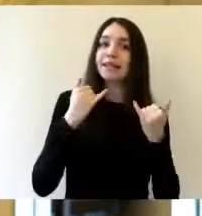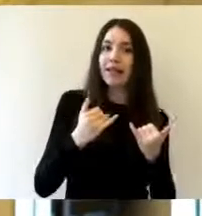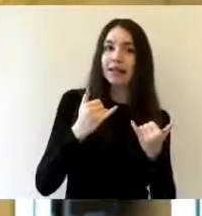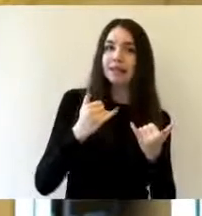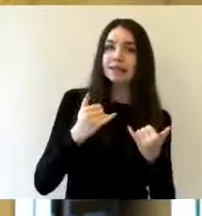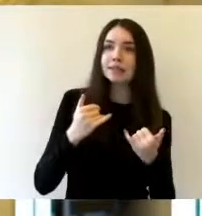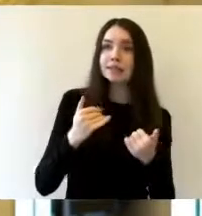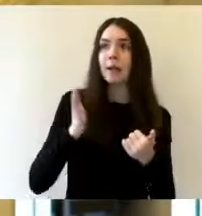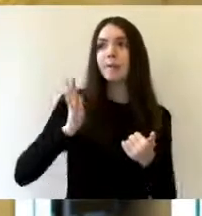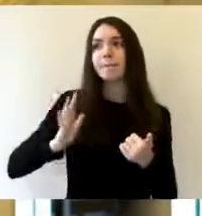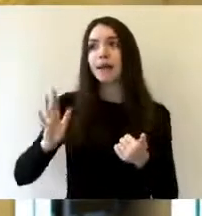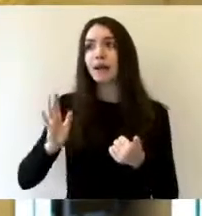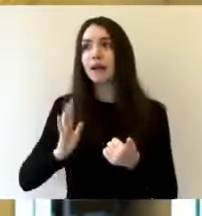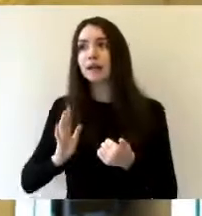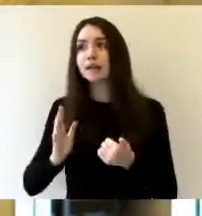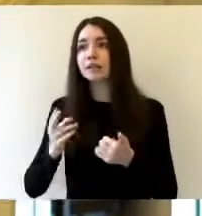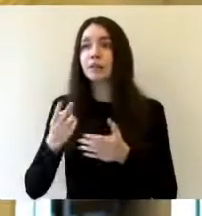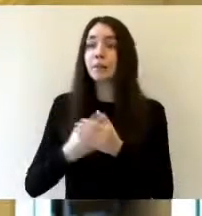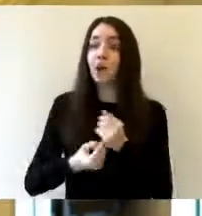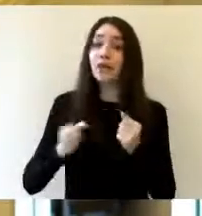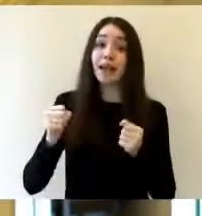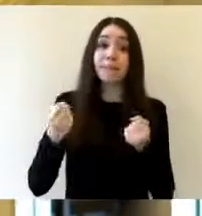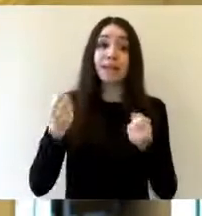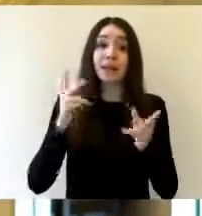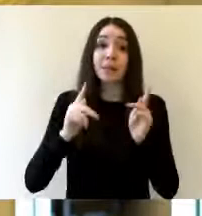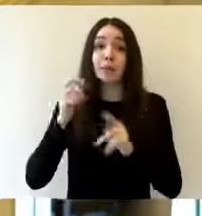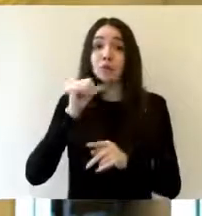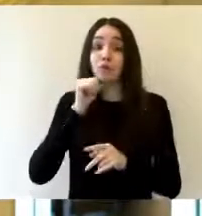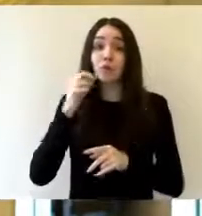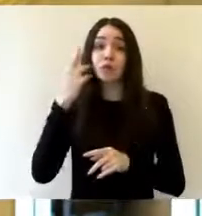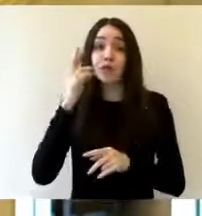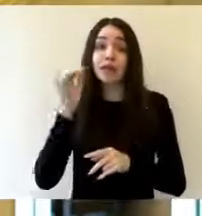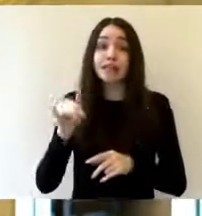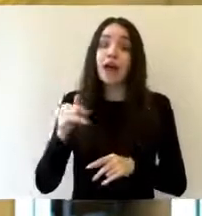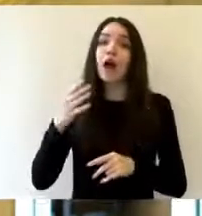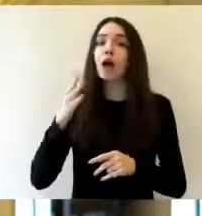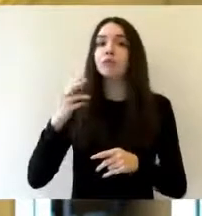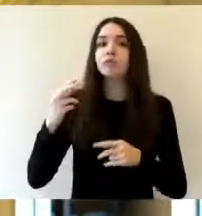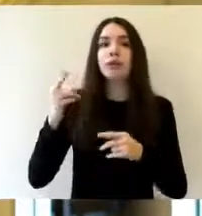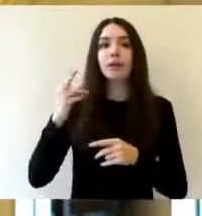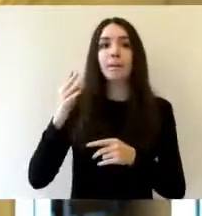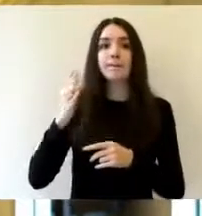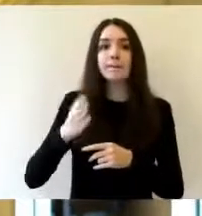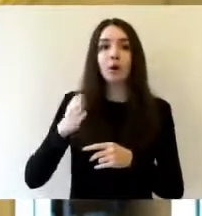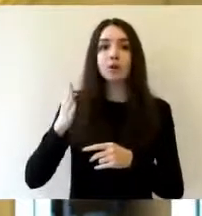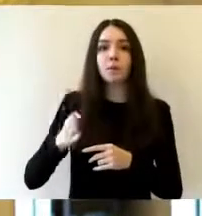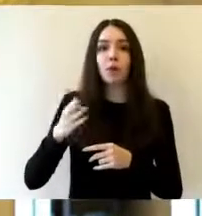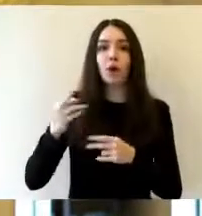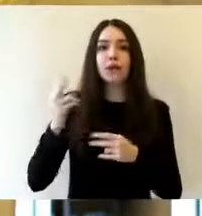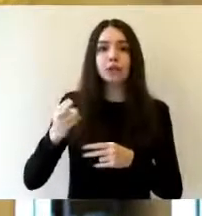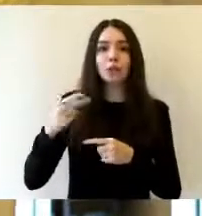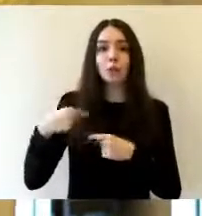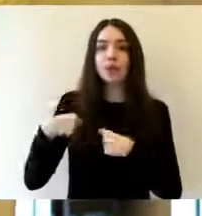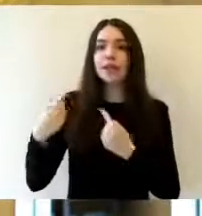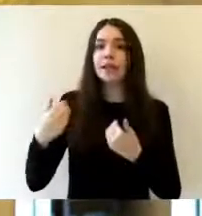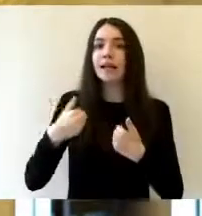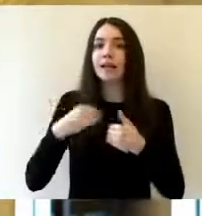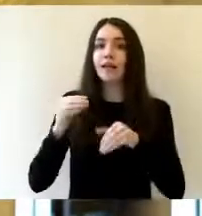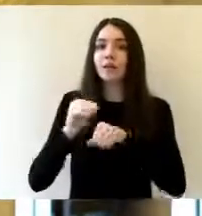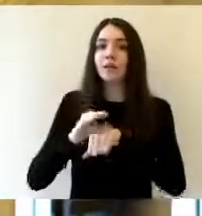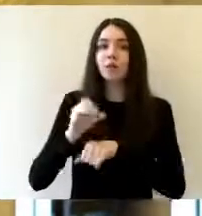I guess it depends who you ask, but yeah, people don't realize that. But Baltimore, historically had the, basically this confluence of